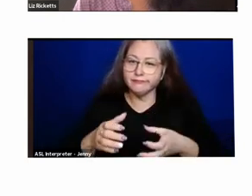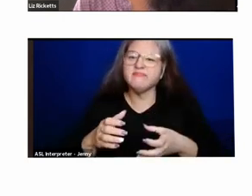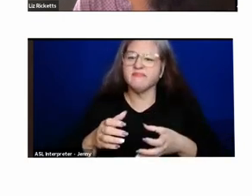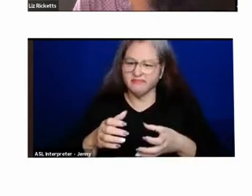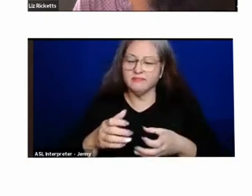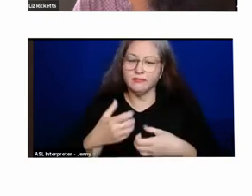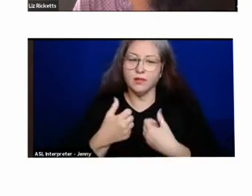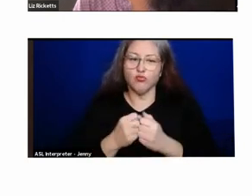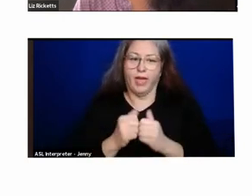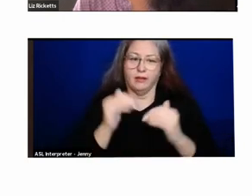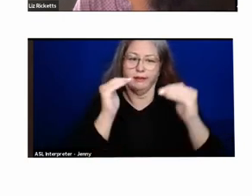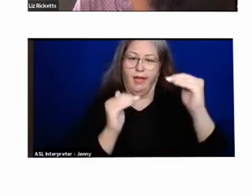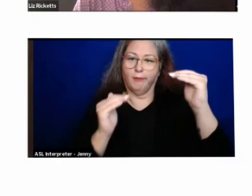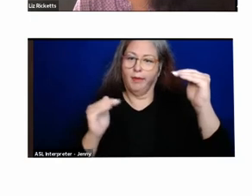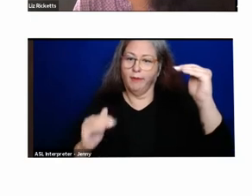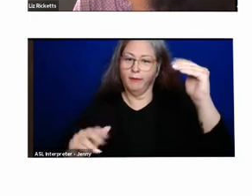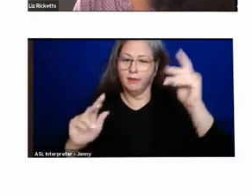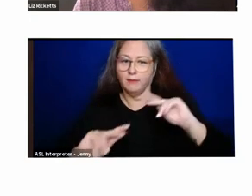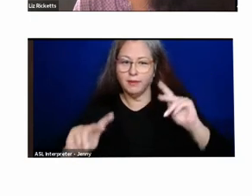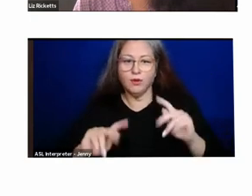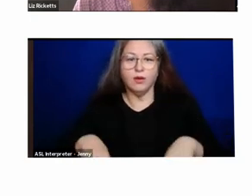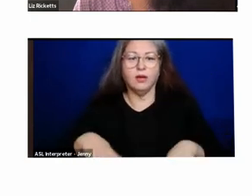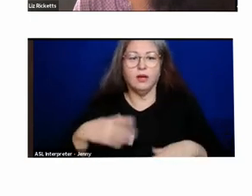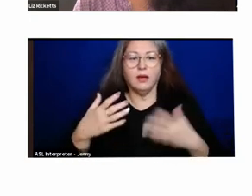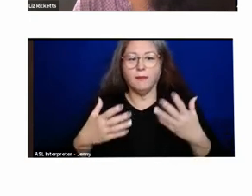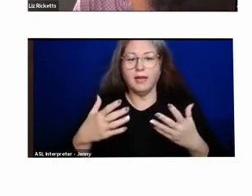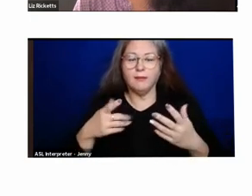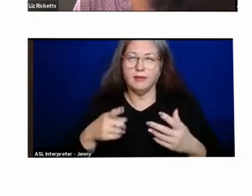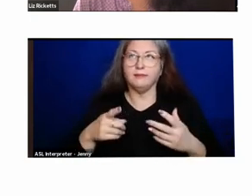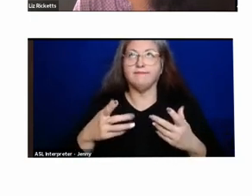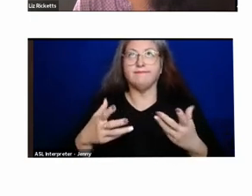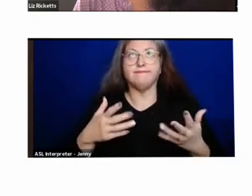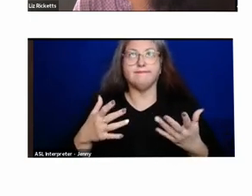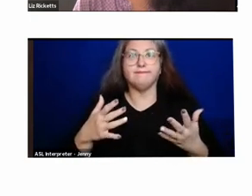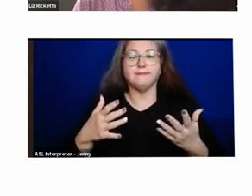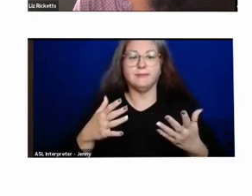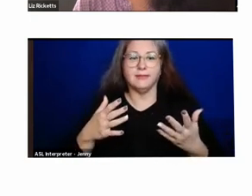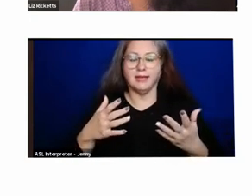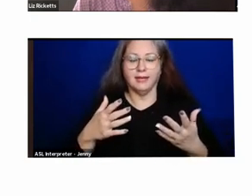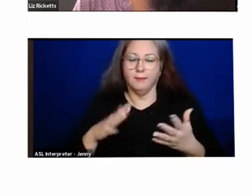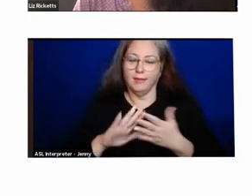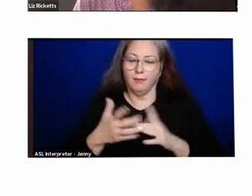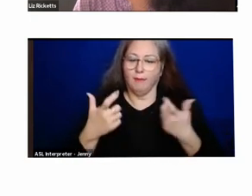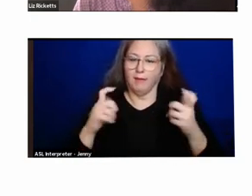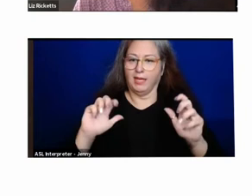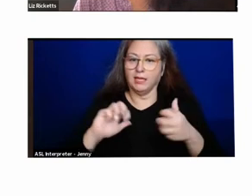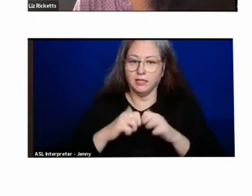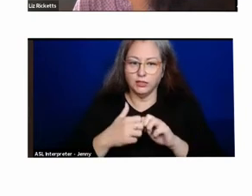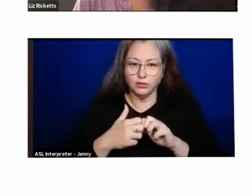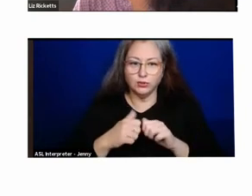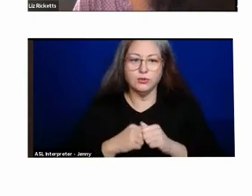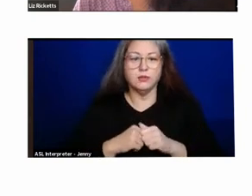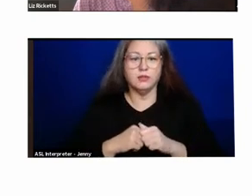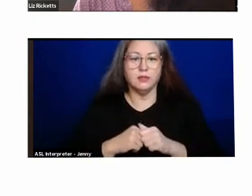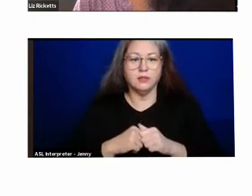and created made patriarchy like a big thing. What aspect of Ghanaian dress